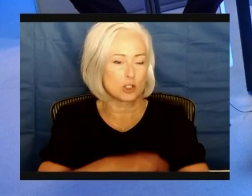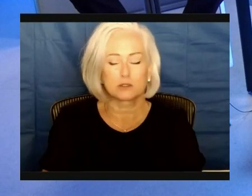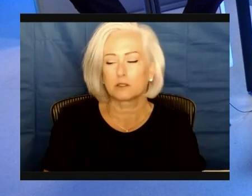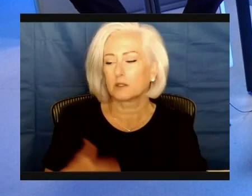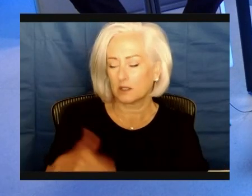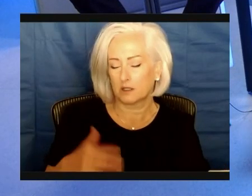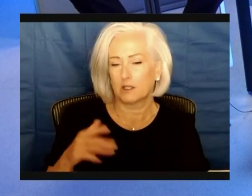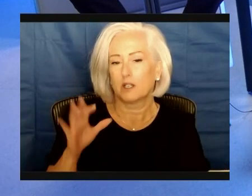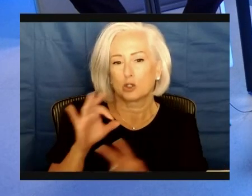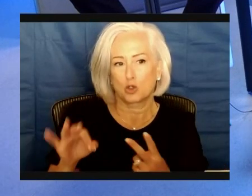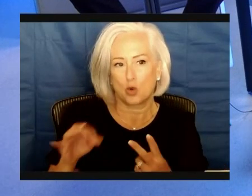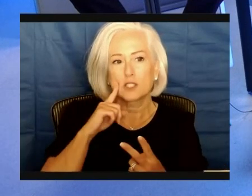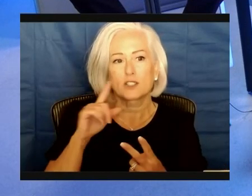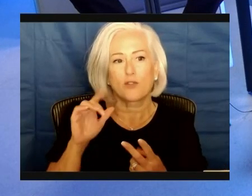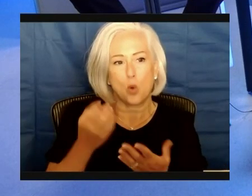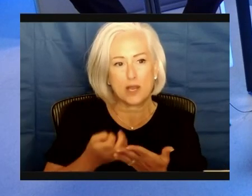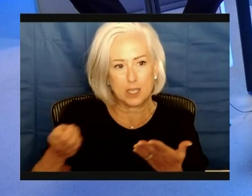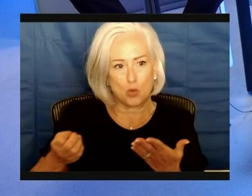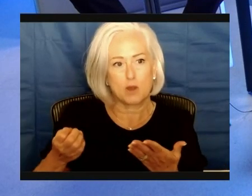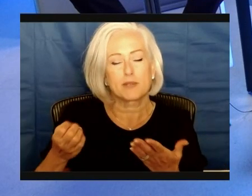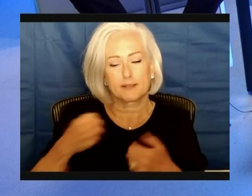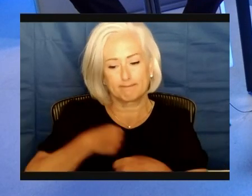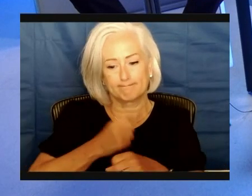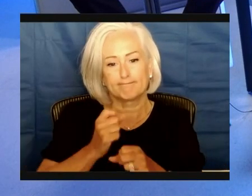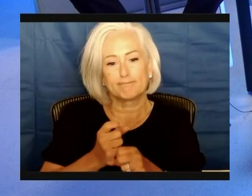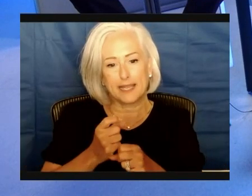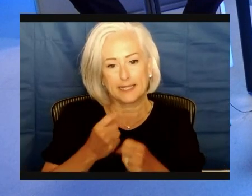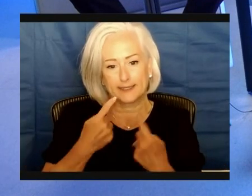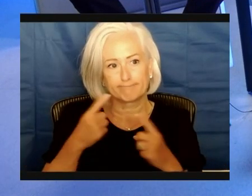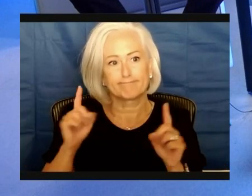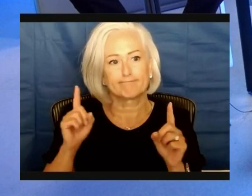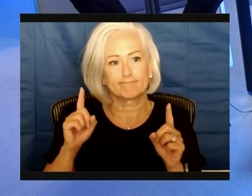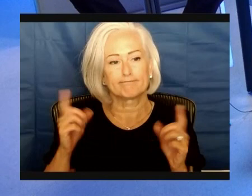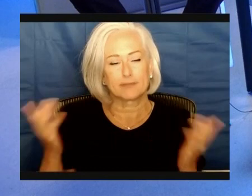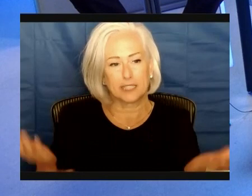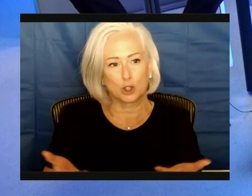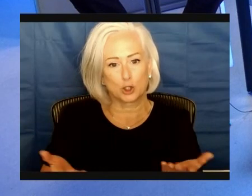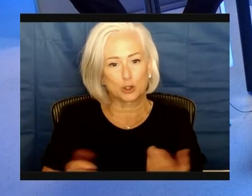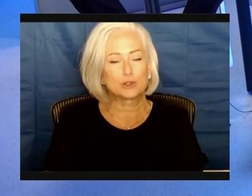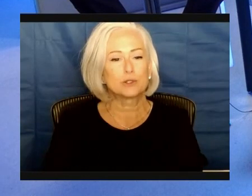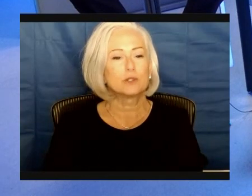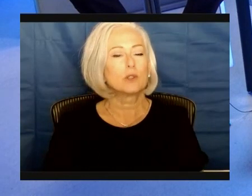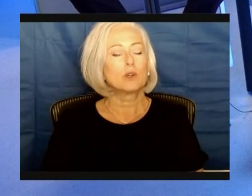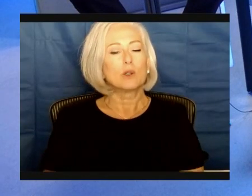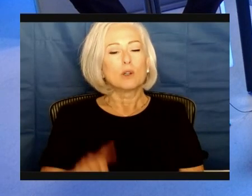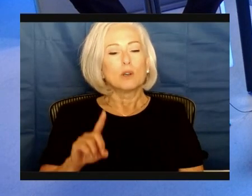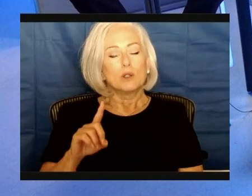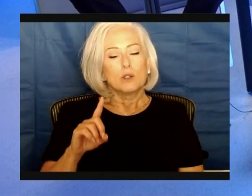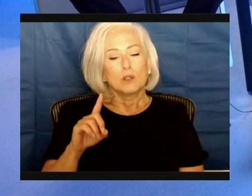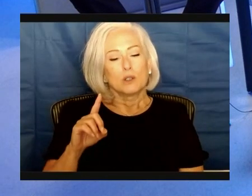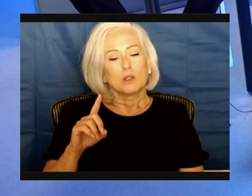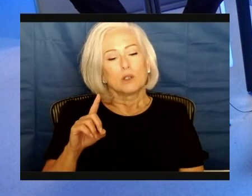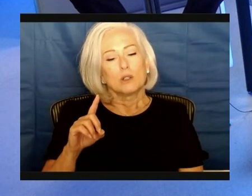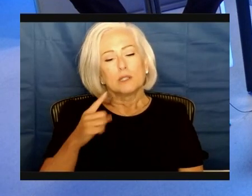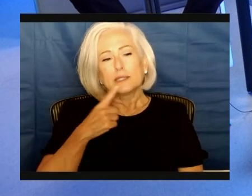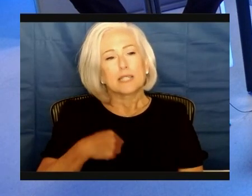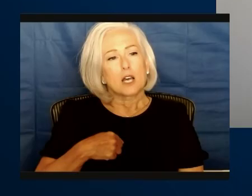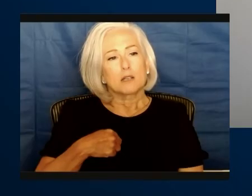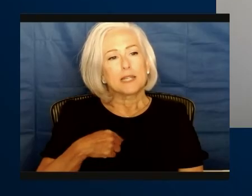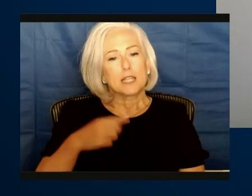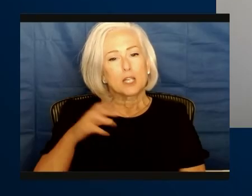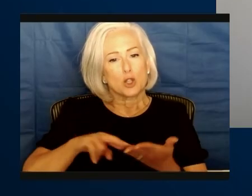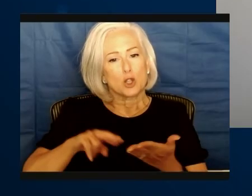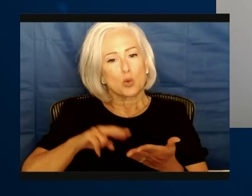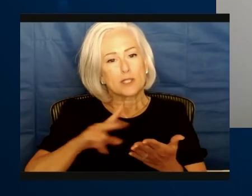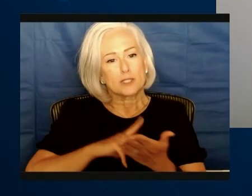the difference here. So, Ruvale, just a question for you. Tell us, what is the actual research project you're involved in that you're